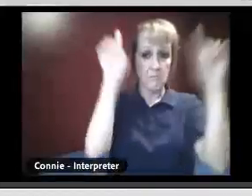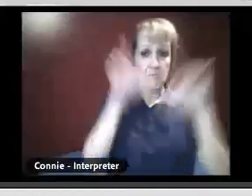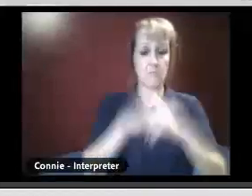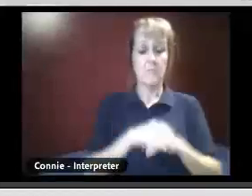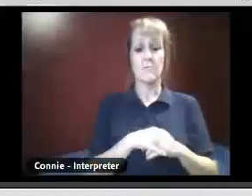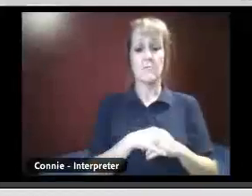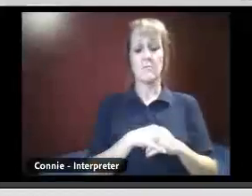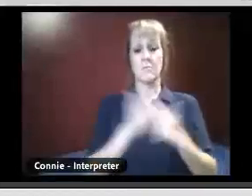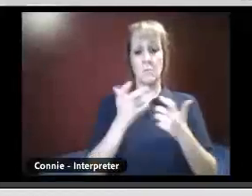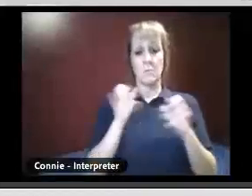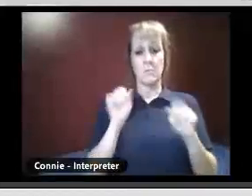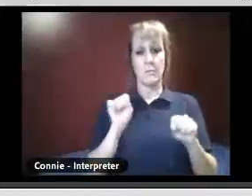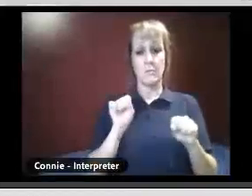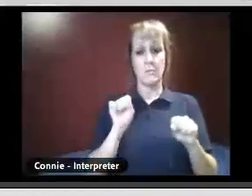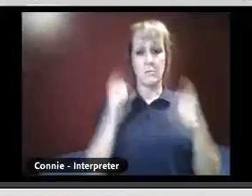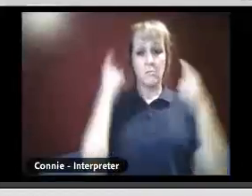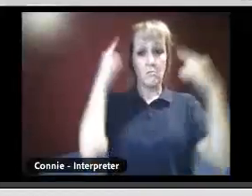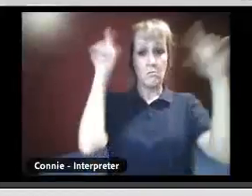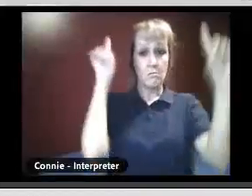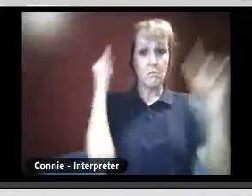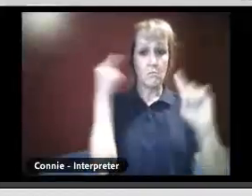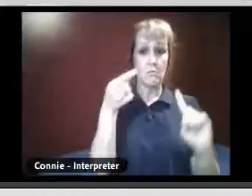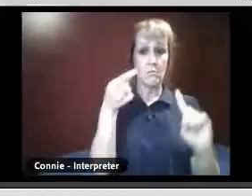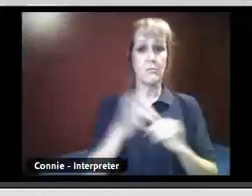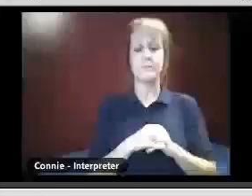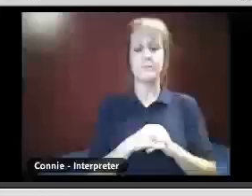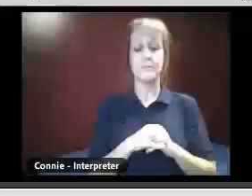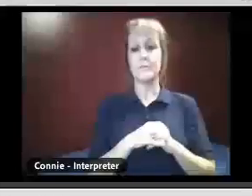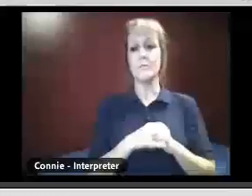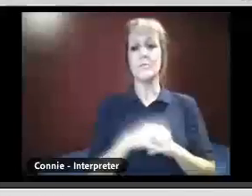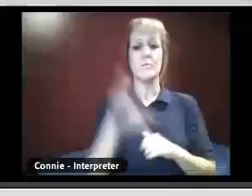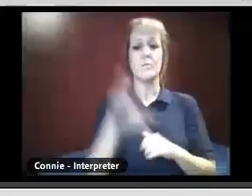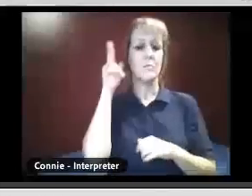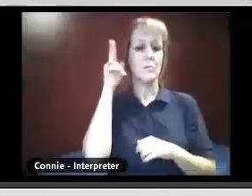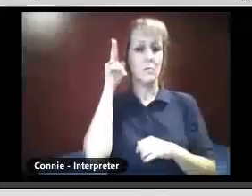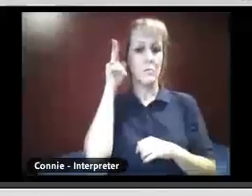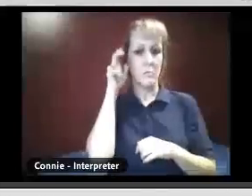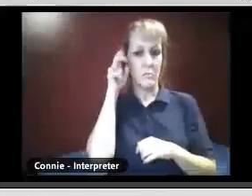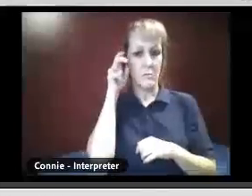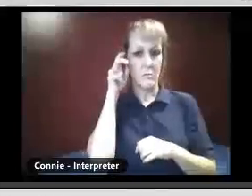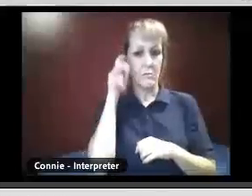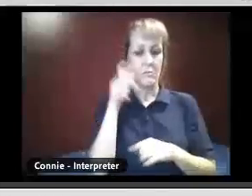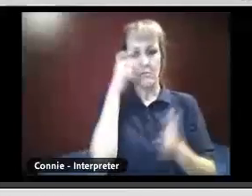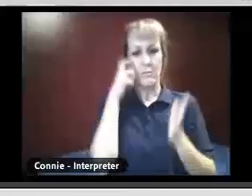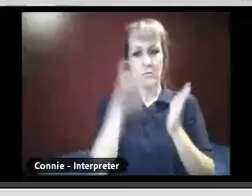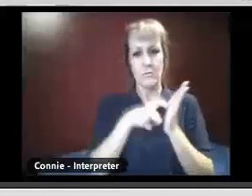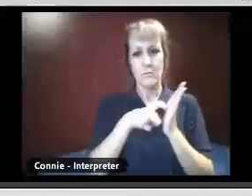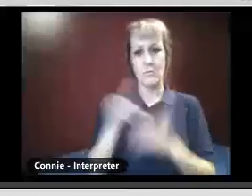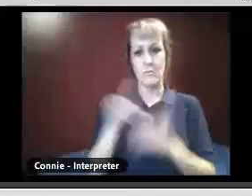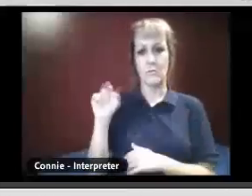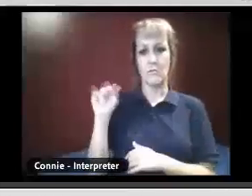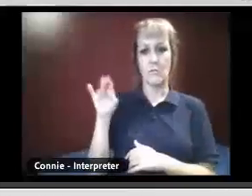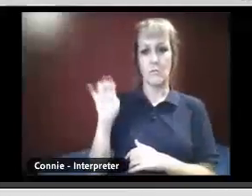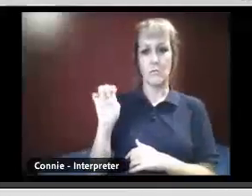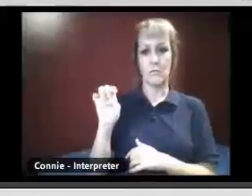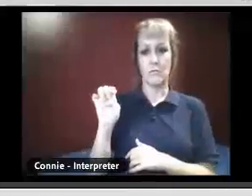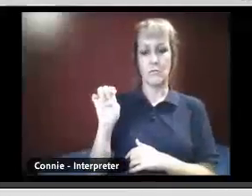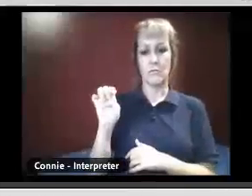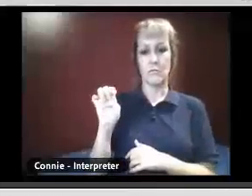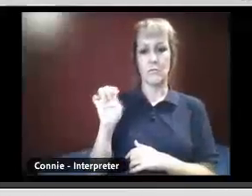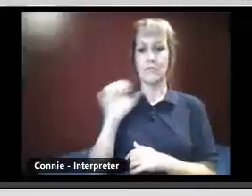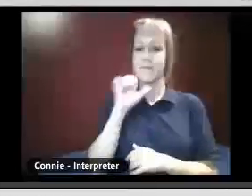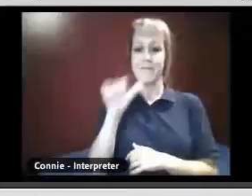to achieve the goal. So if you notice the tone that I'm trying to give to you, it's not ever